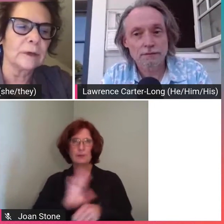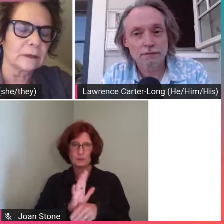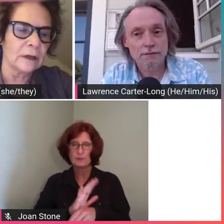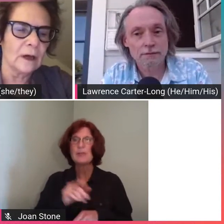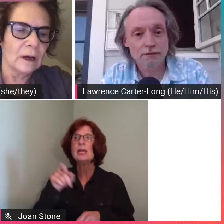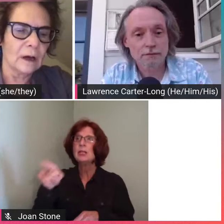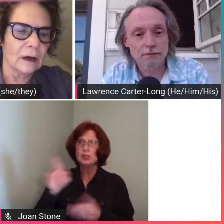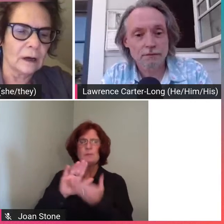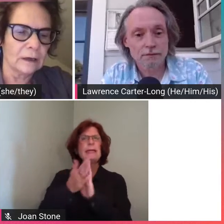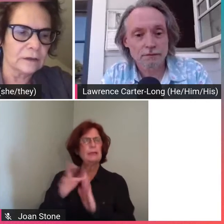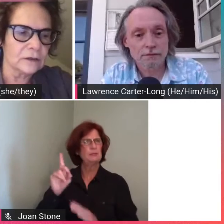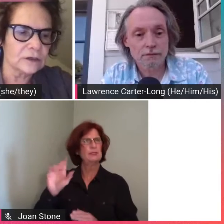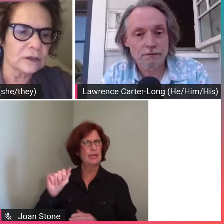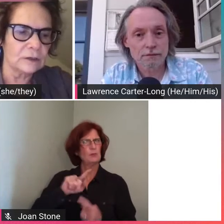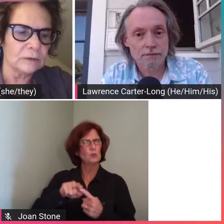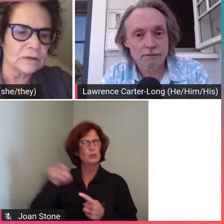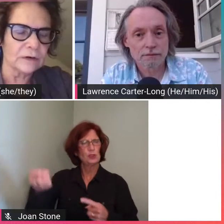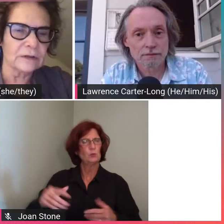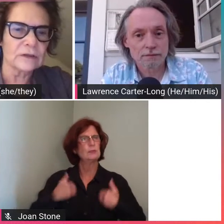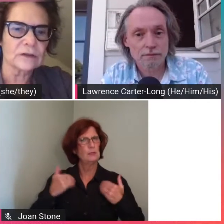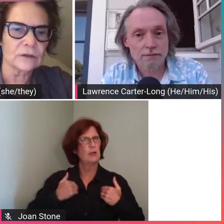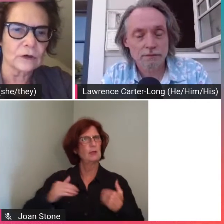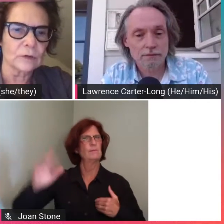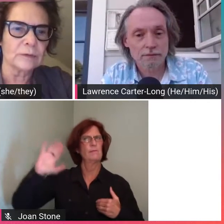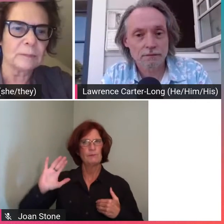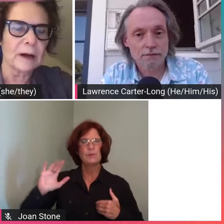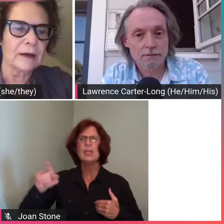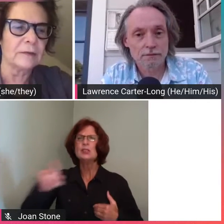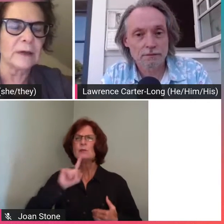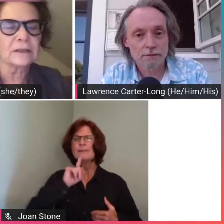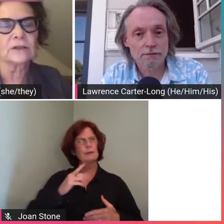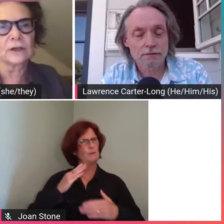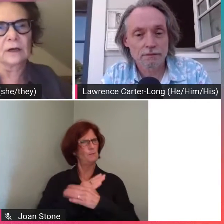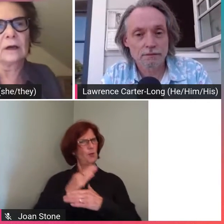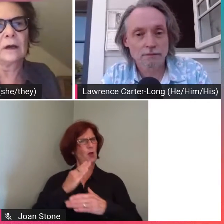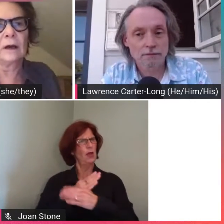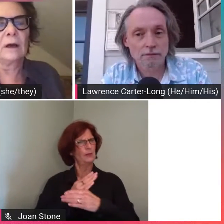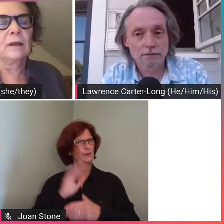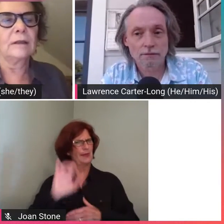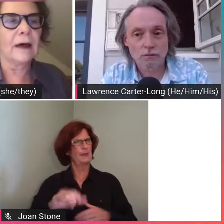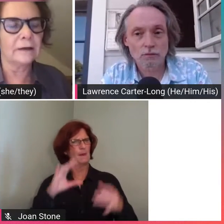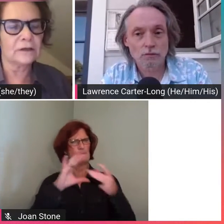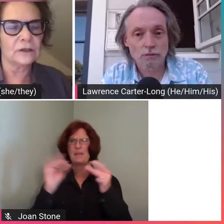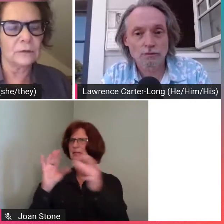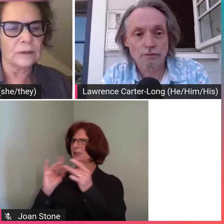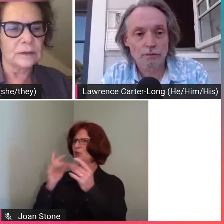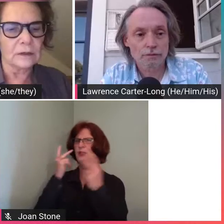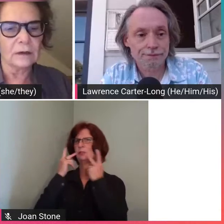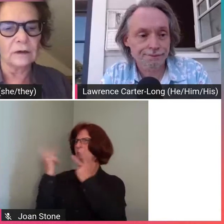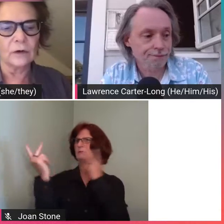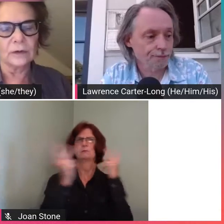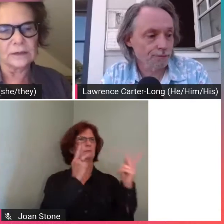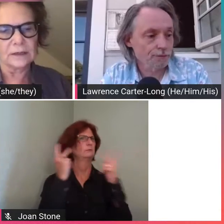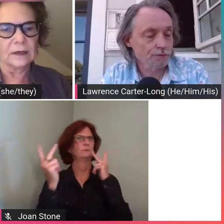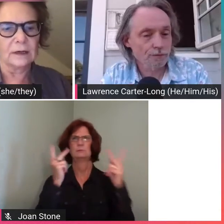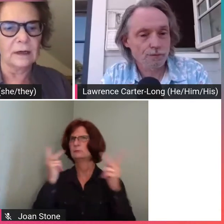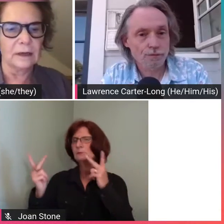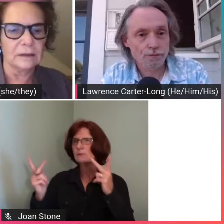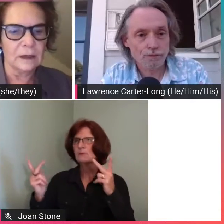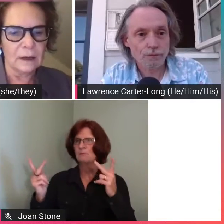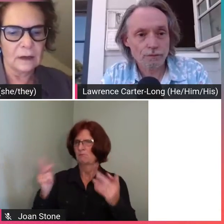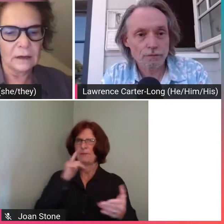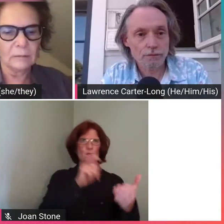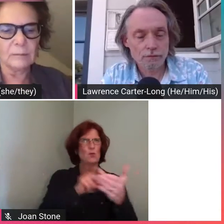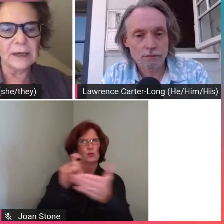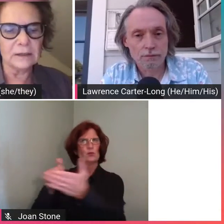young woman, she was very disturbed by the messaging that she was noticing